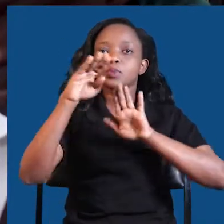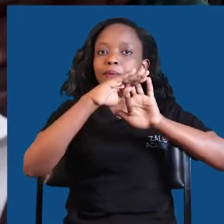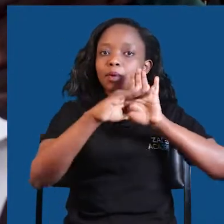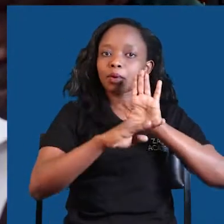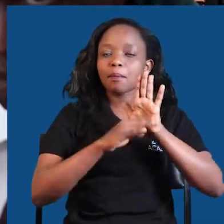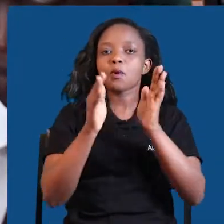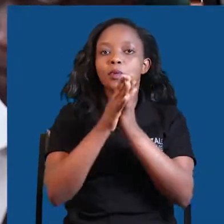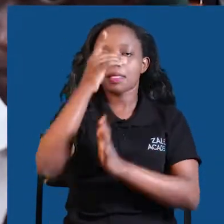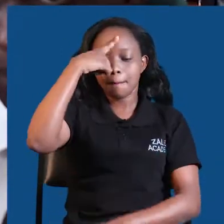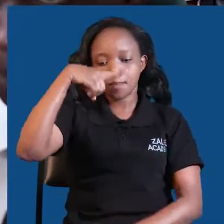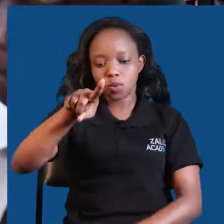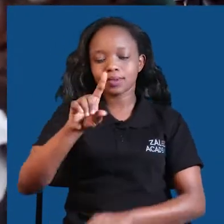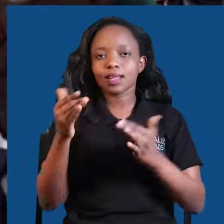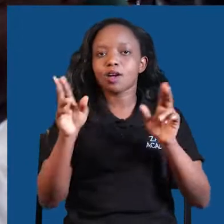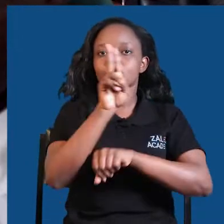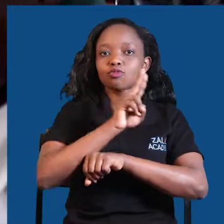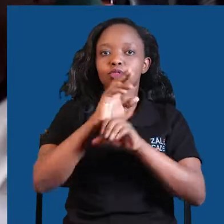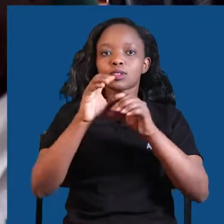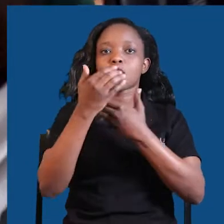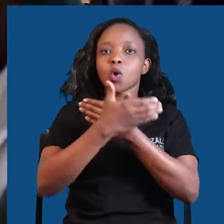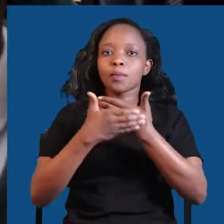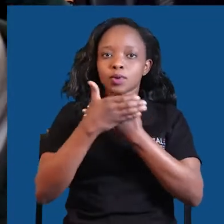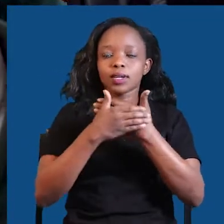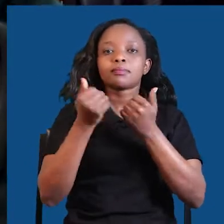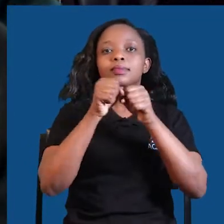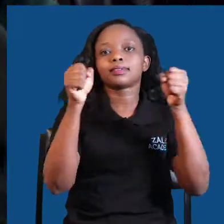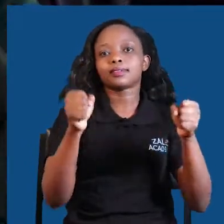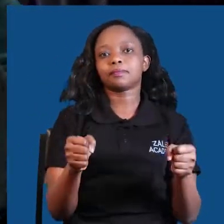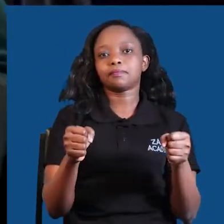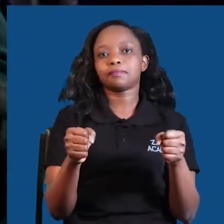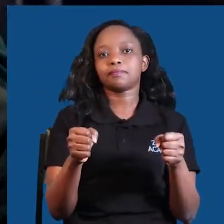security programs and policies on how to use computer systems.